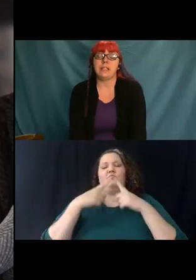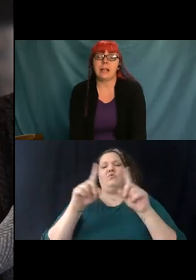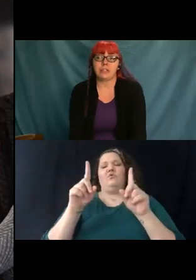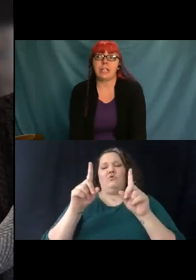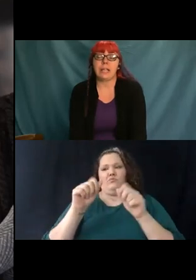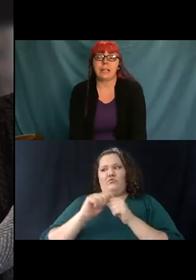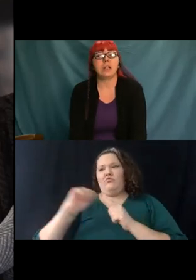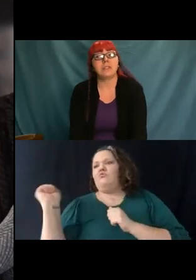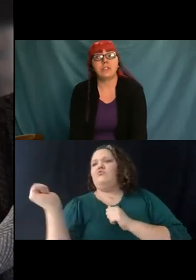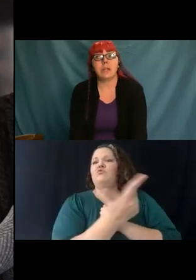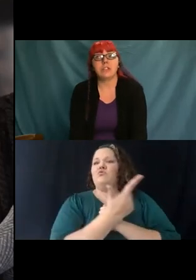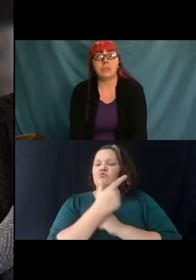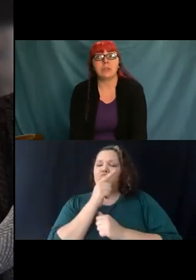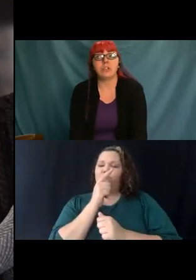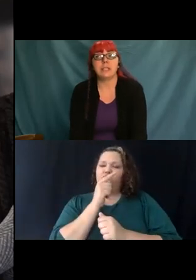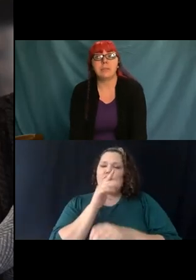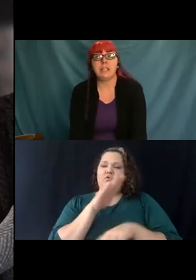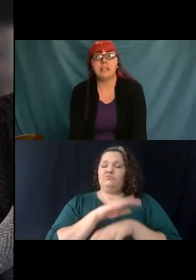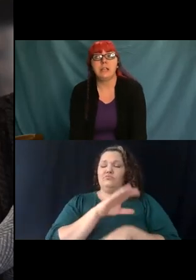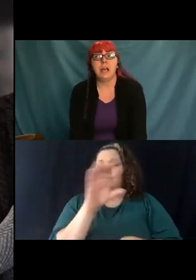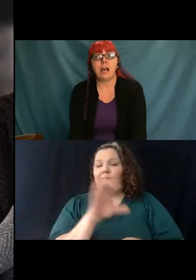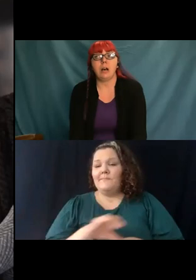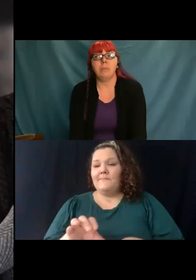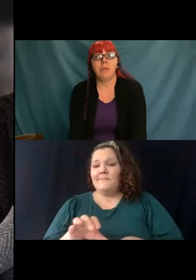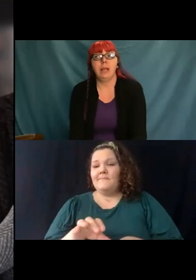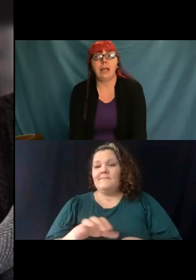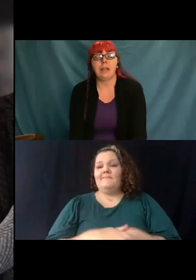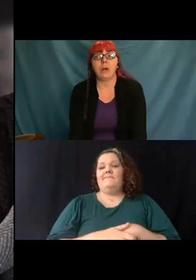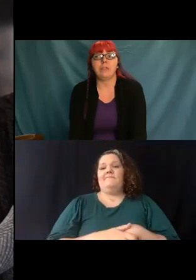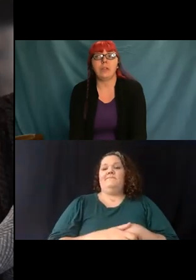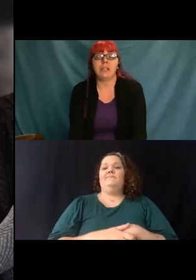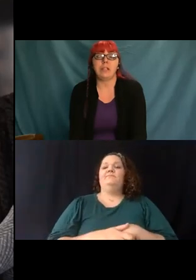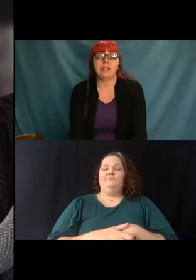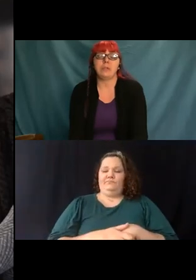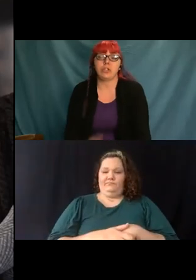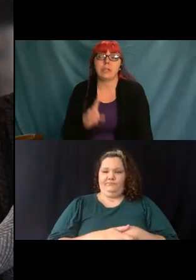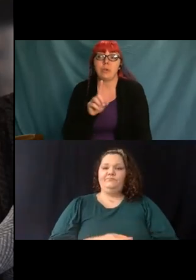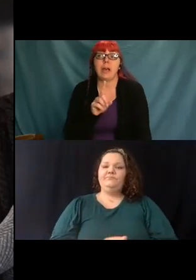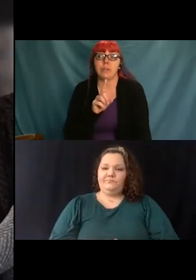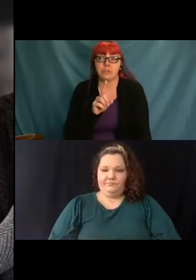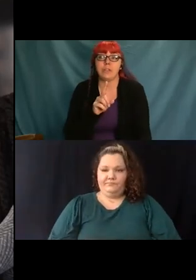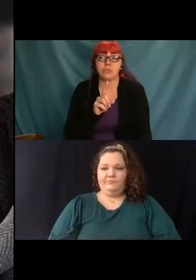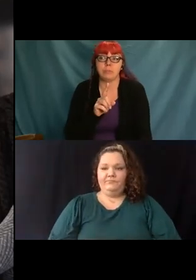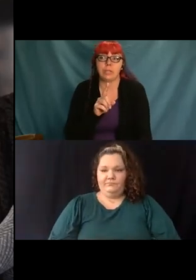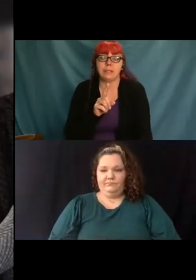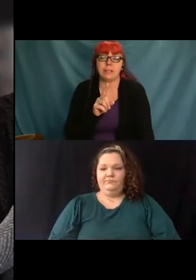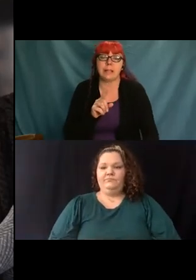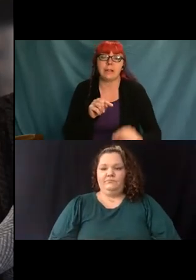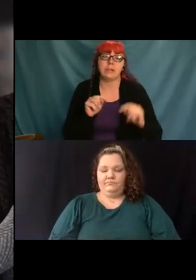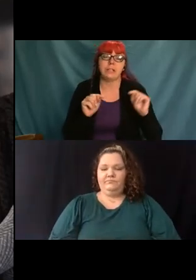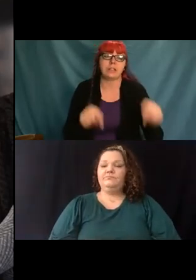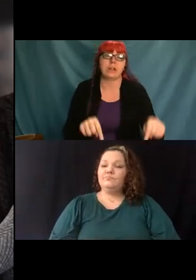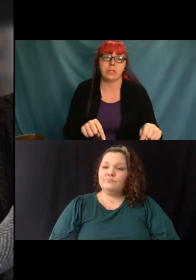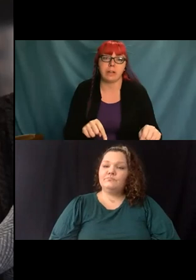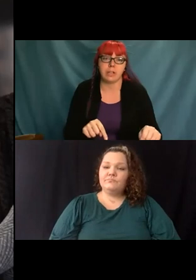I've seen that actually in a lot of situations where Zoom has updated. And one of the criteria to ensuring that you have all those features in place is that